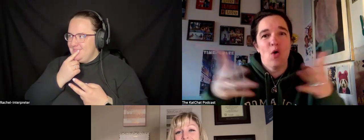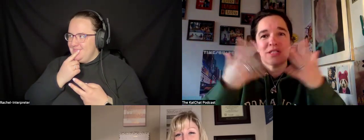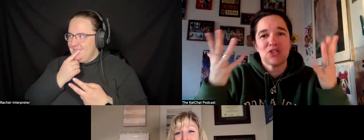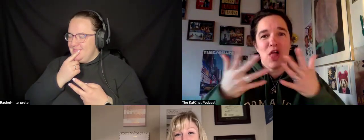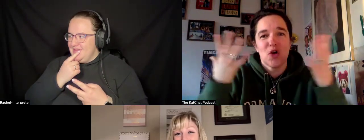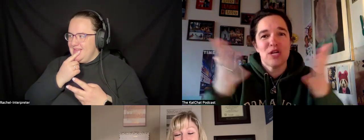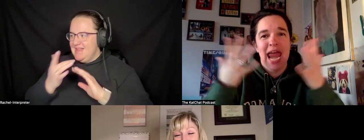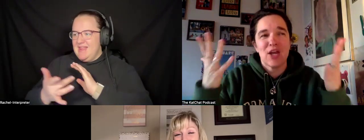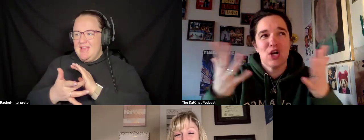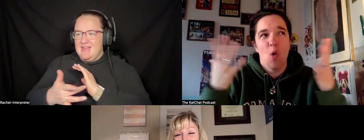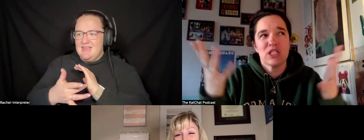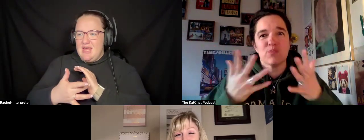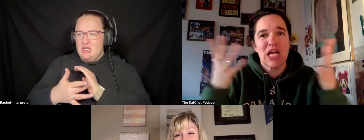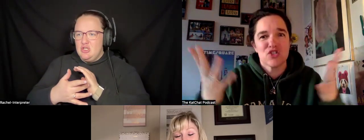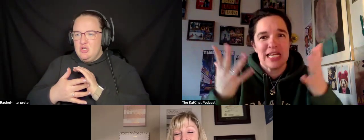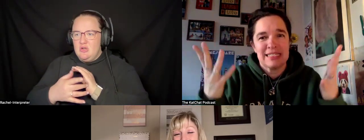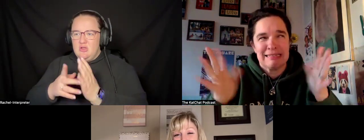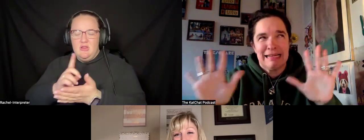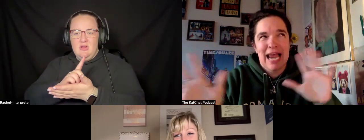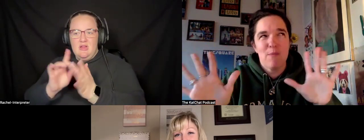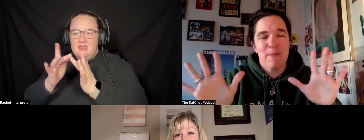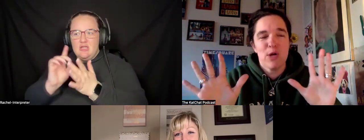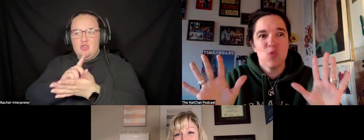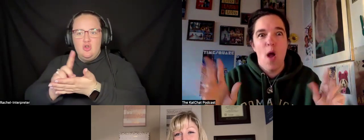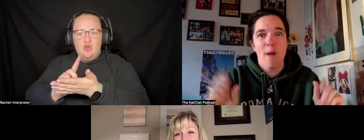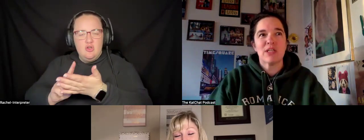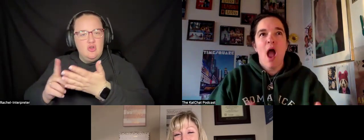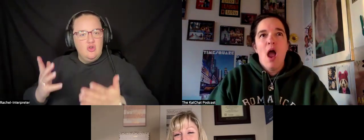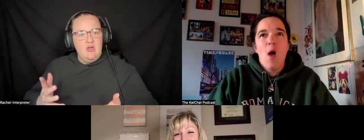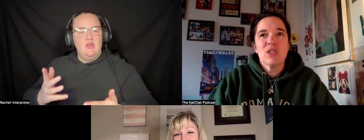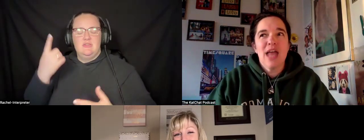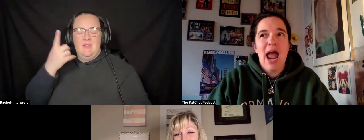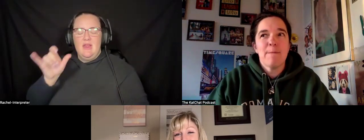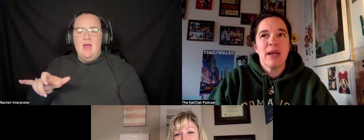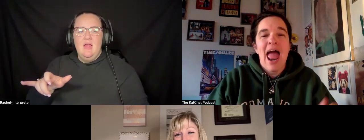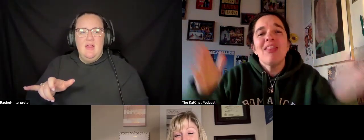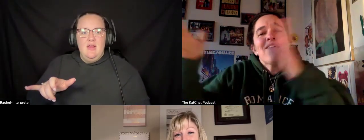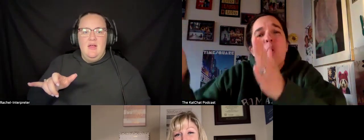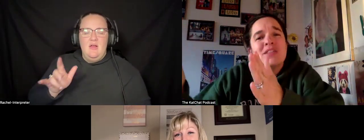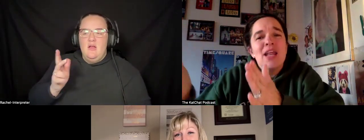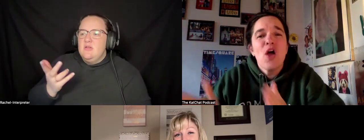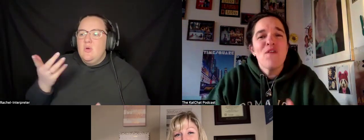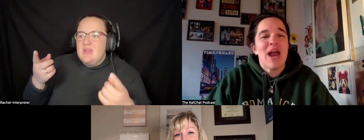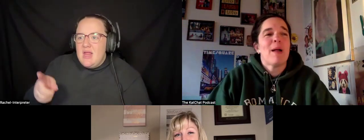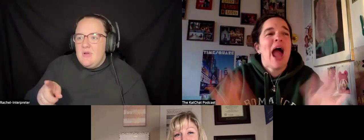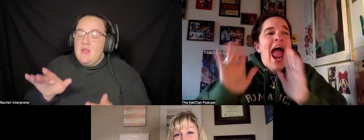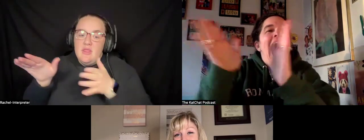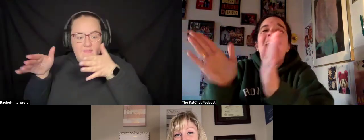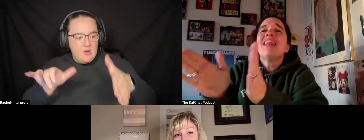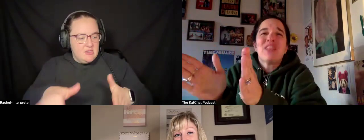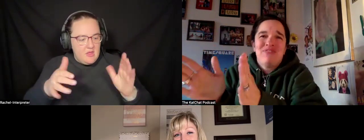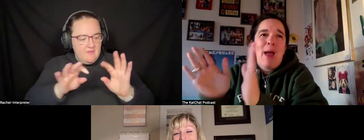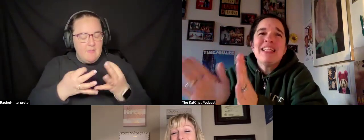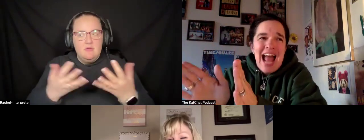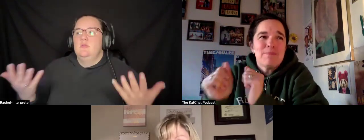technology or digital creator or spreadsheet. Can't remember the word. I was like, what's gonna Yeah. happen? And then focus on another family. I'm like,